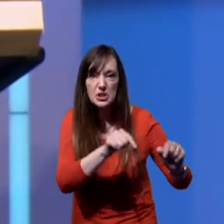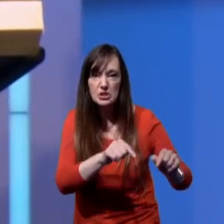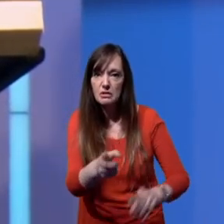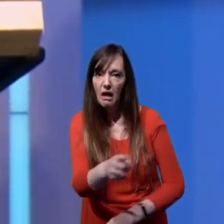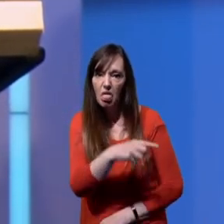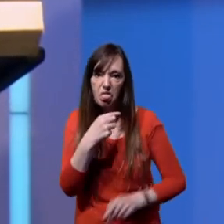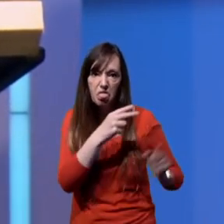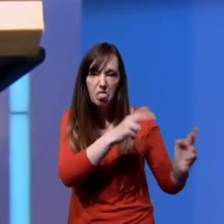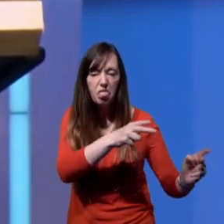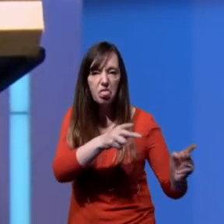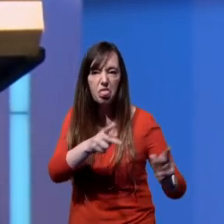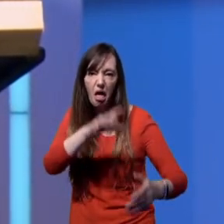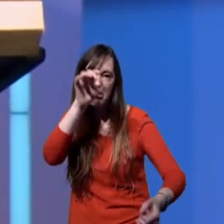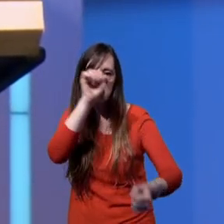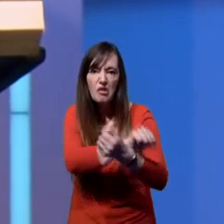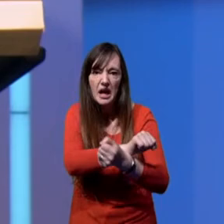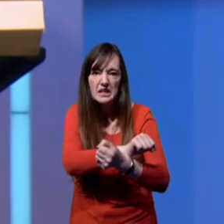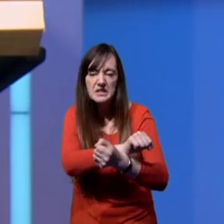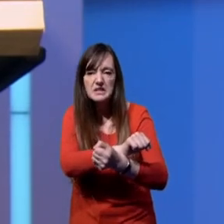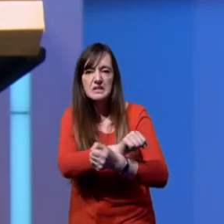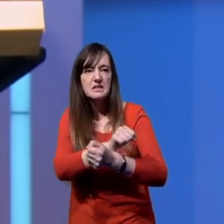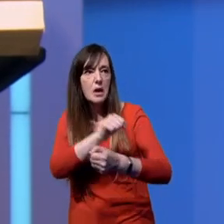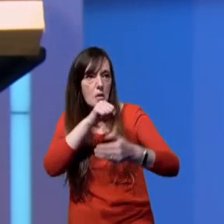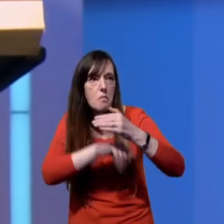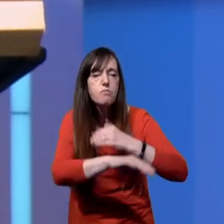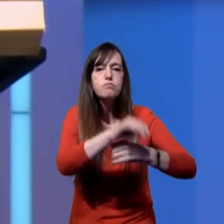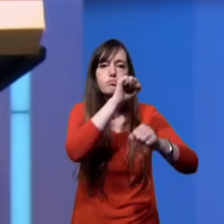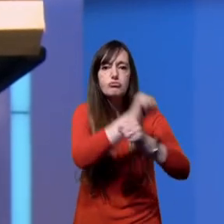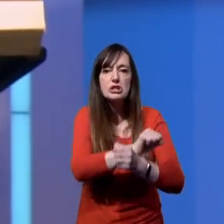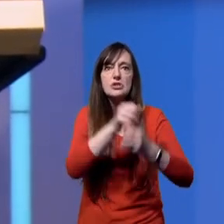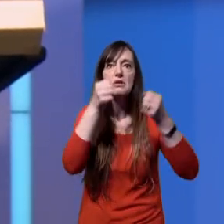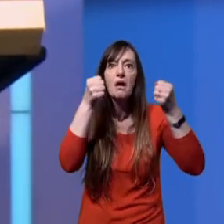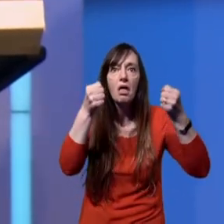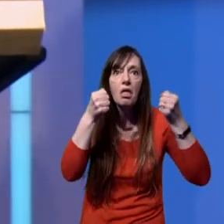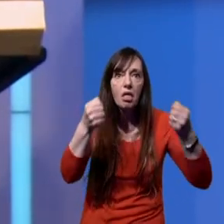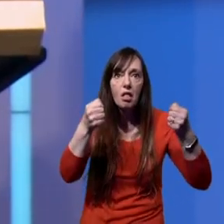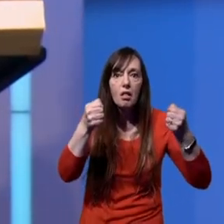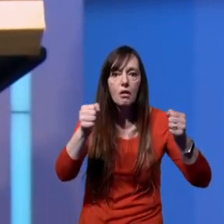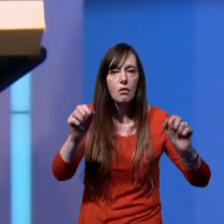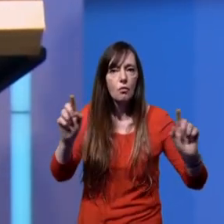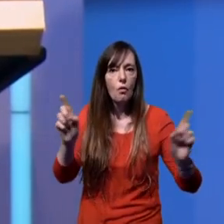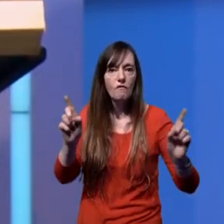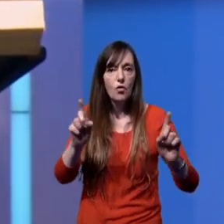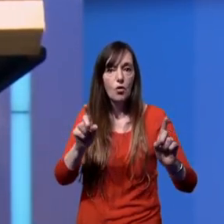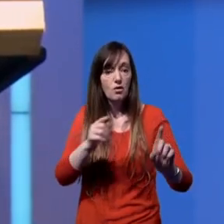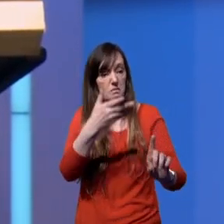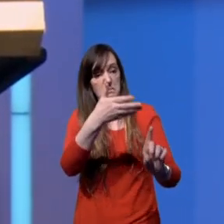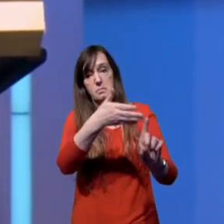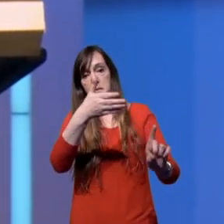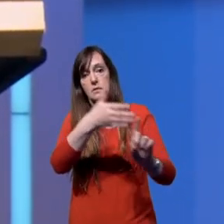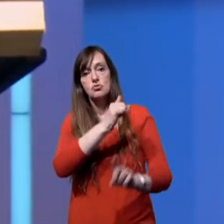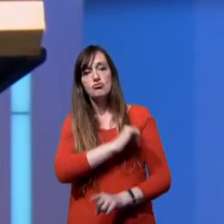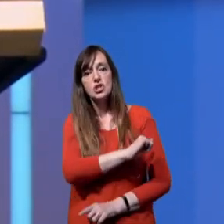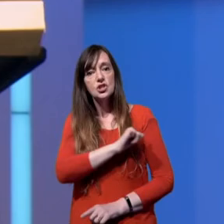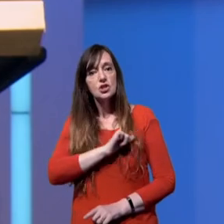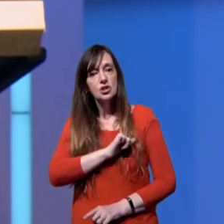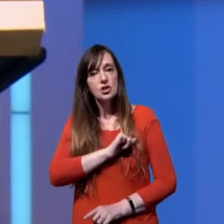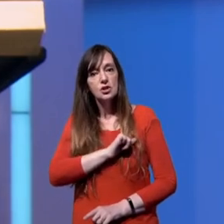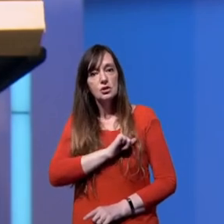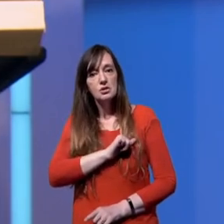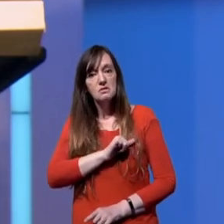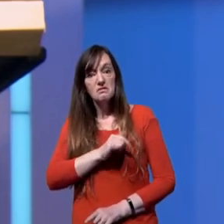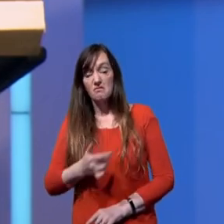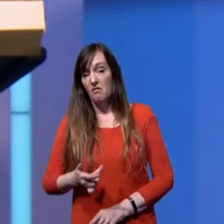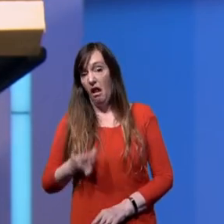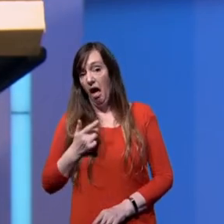killed, arrested, imprisoned because they are Christians. If life were a game, then